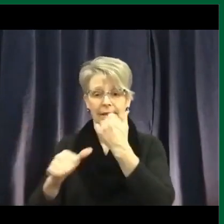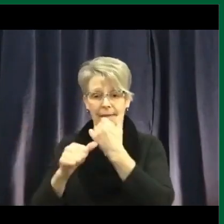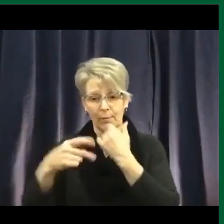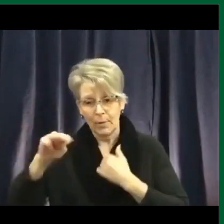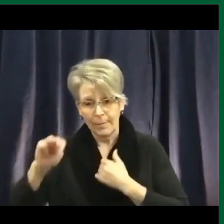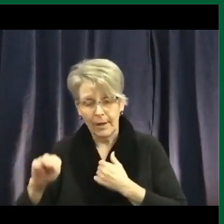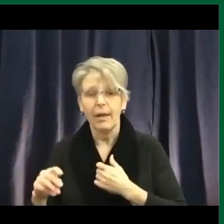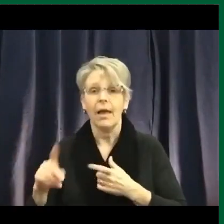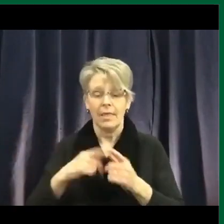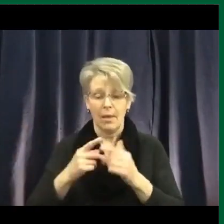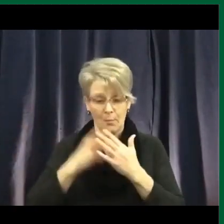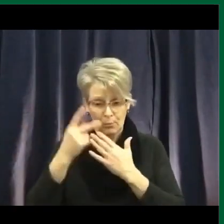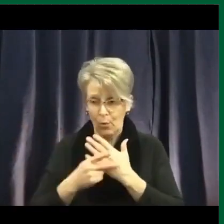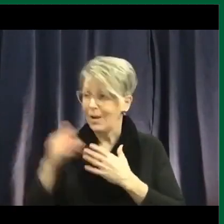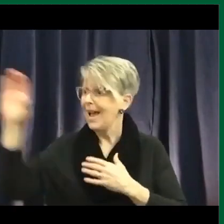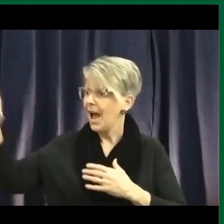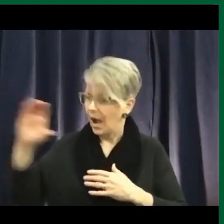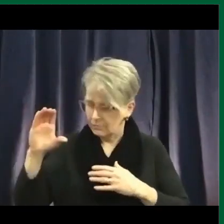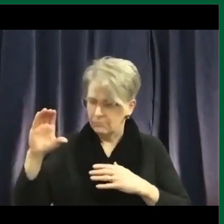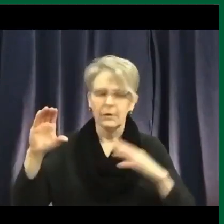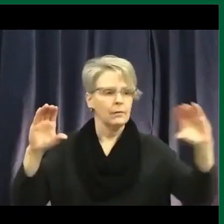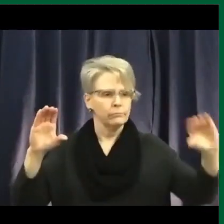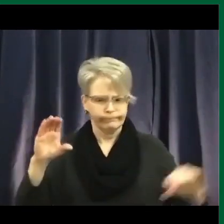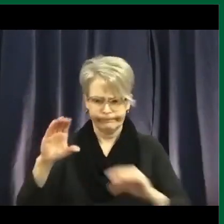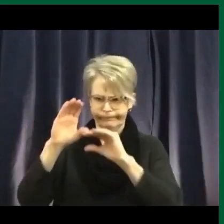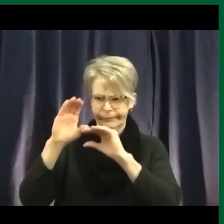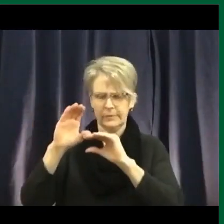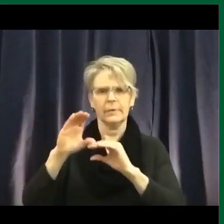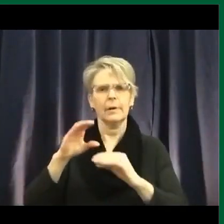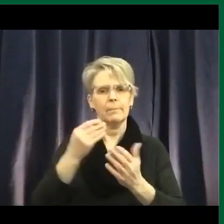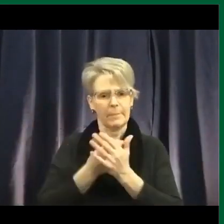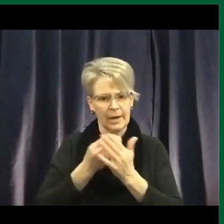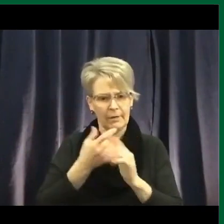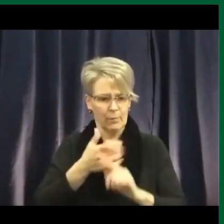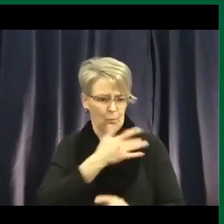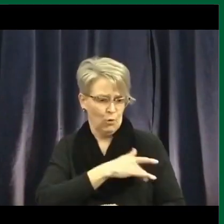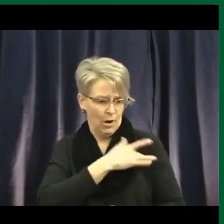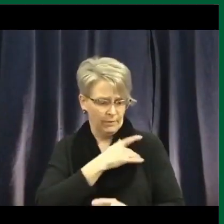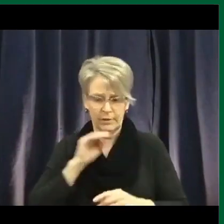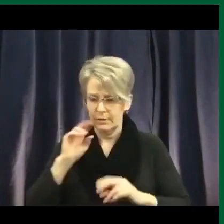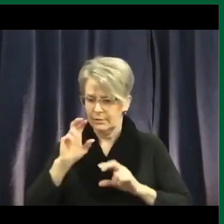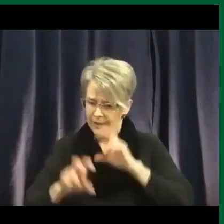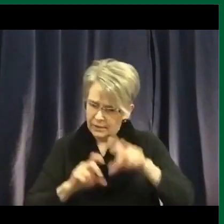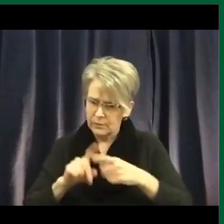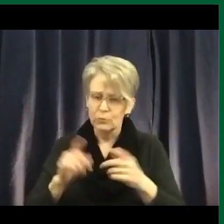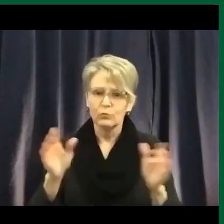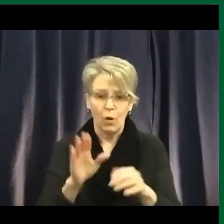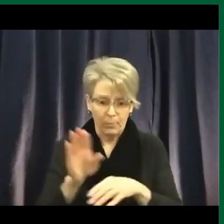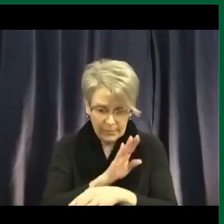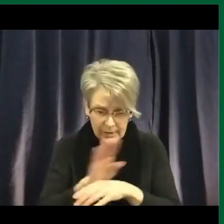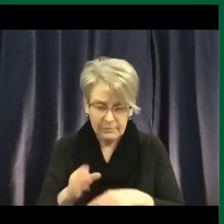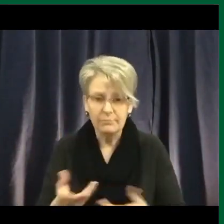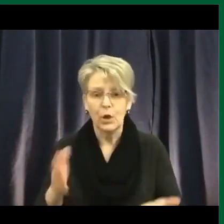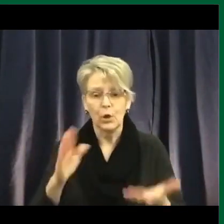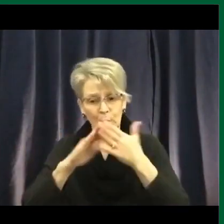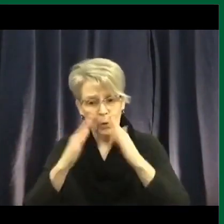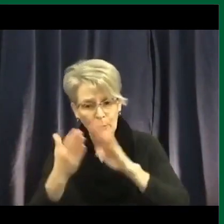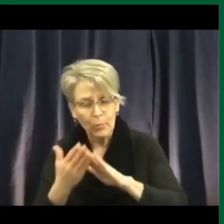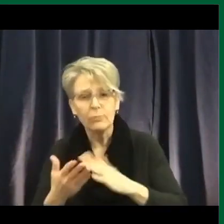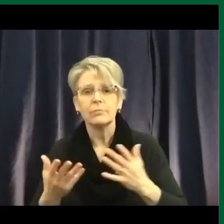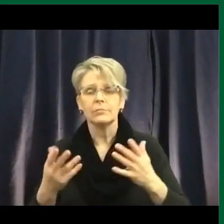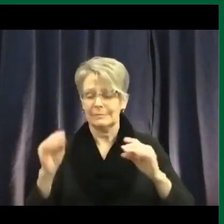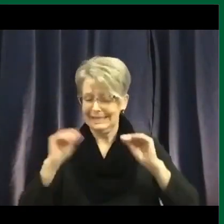augmented those programs with provincial funds and invested heavily in not only small business but invested in our communities, infrastructure